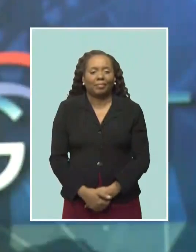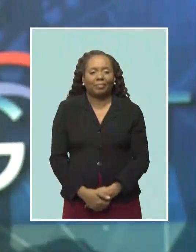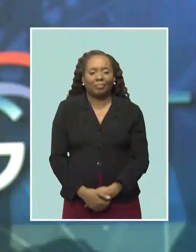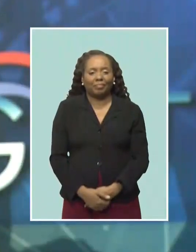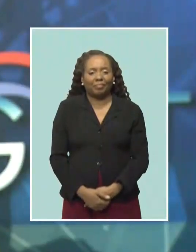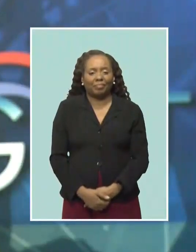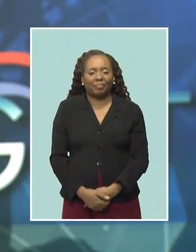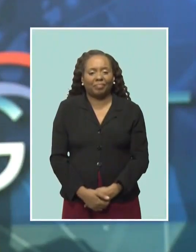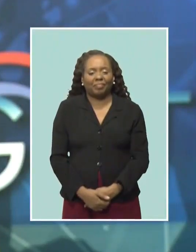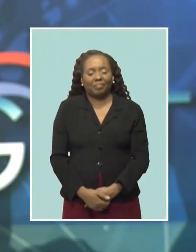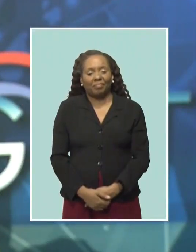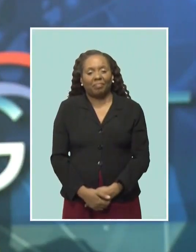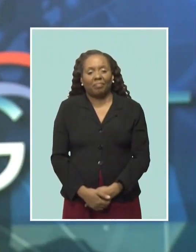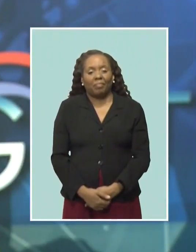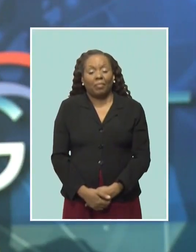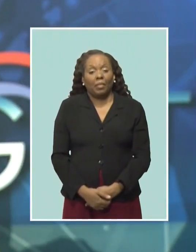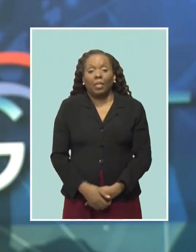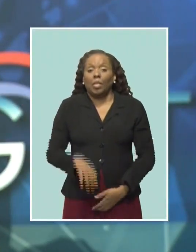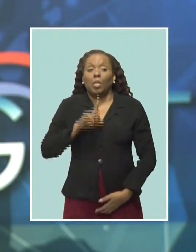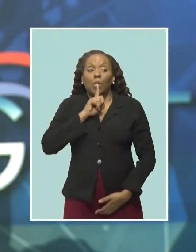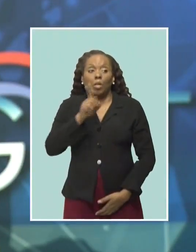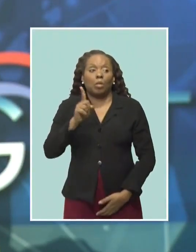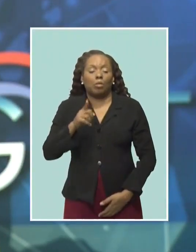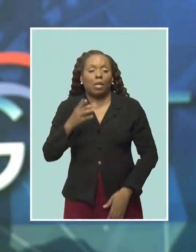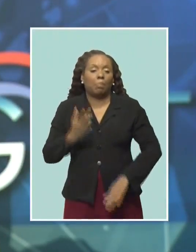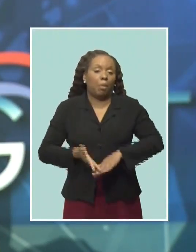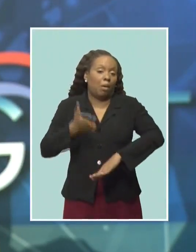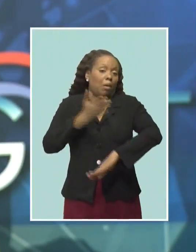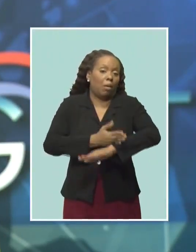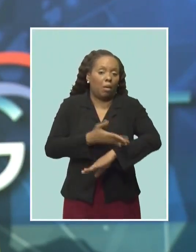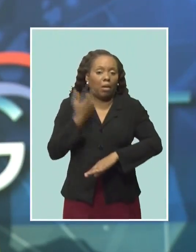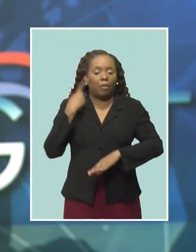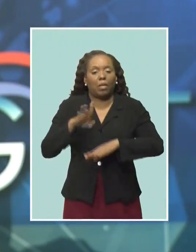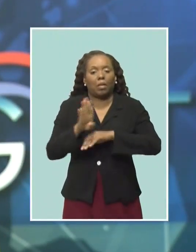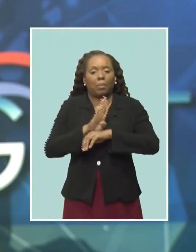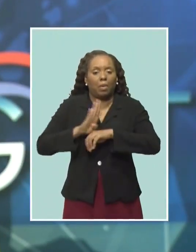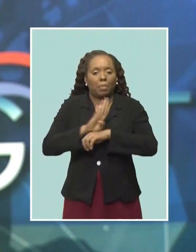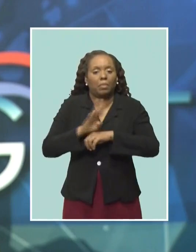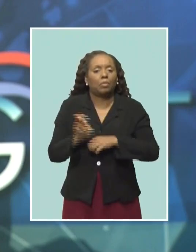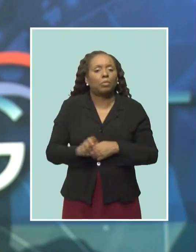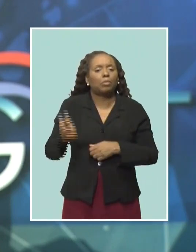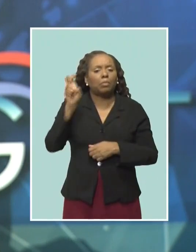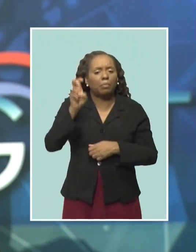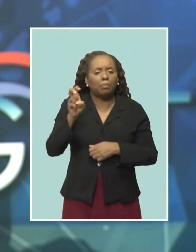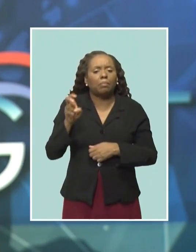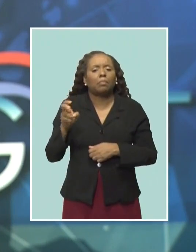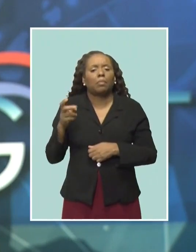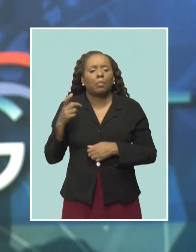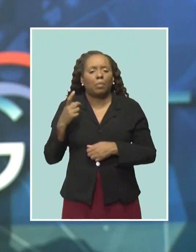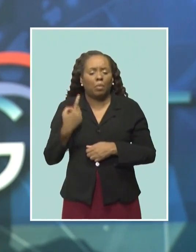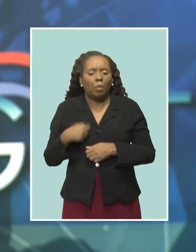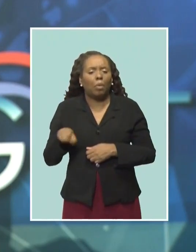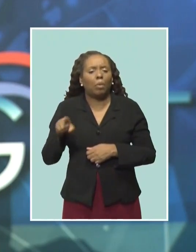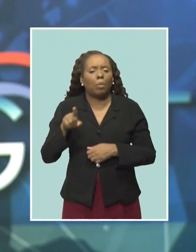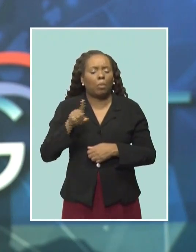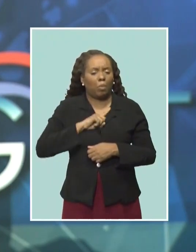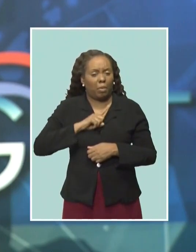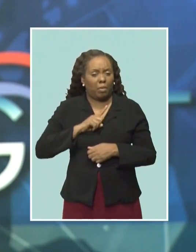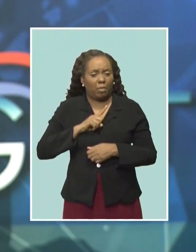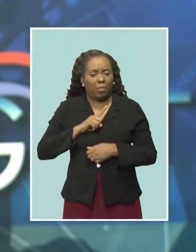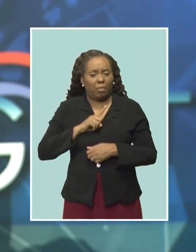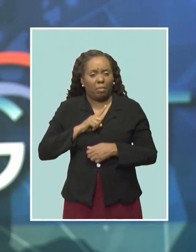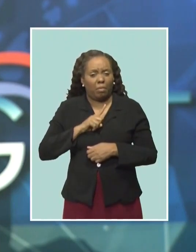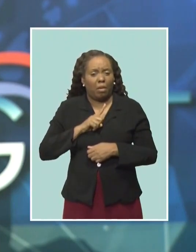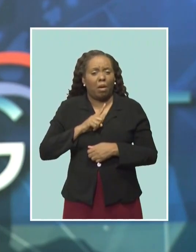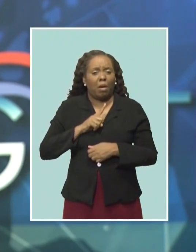News. In what could be a boost for Barbados' tourism industry, the island is included among the destinations in the Best of the